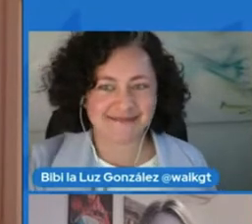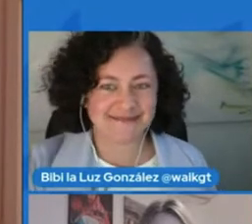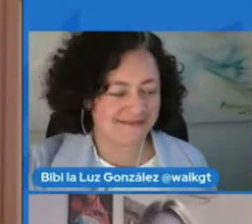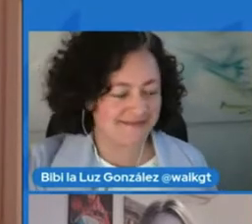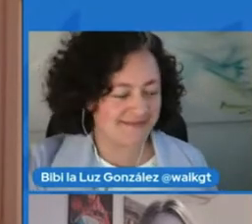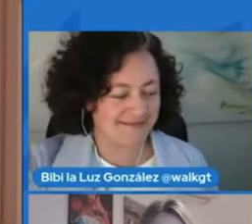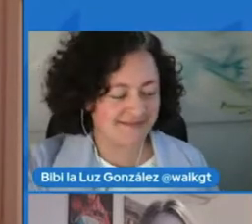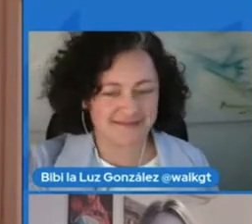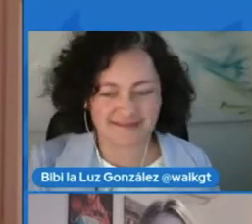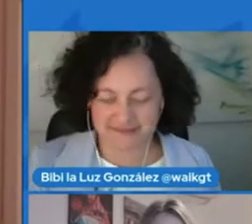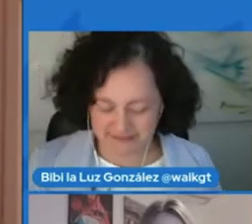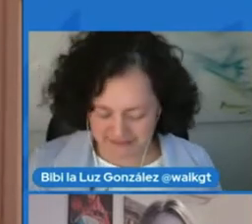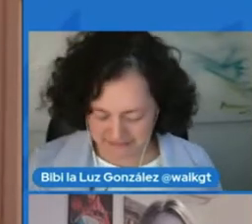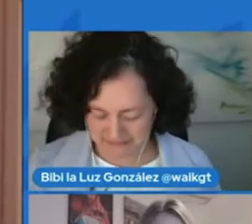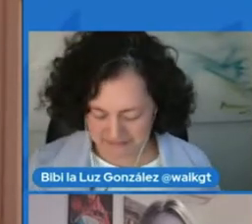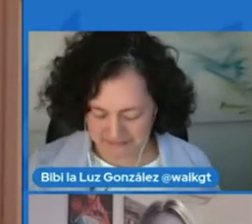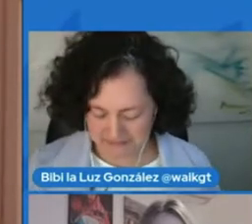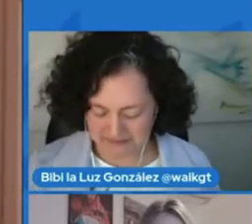good afternoon.